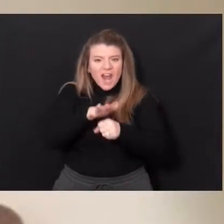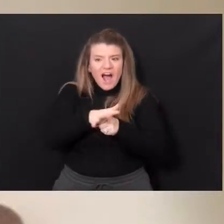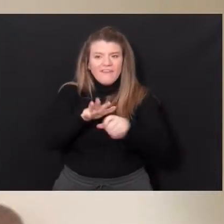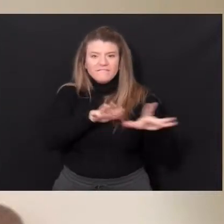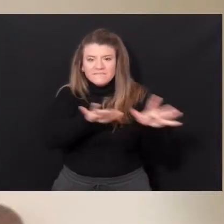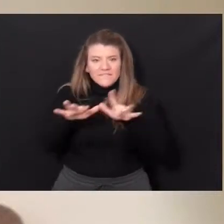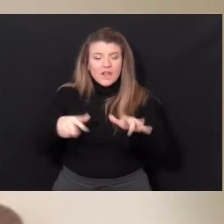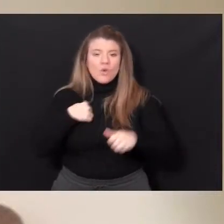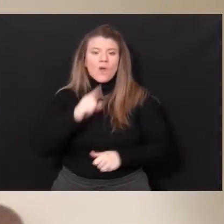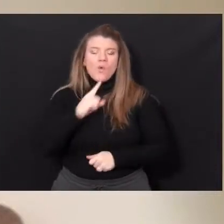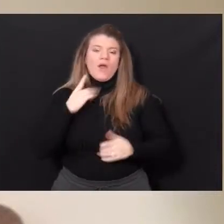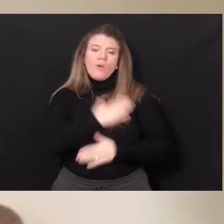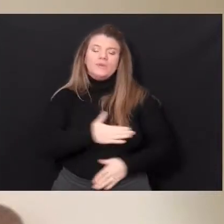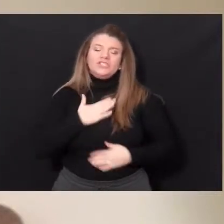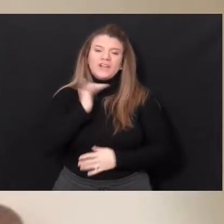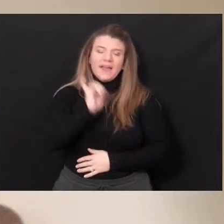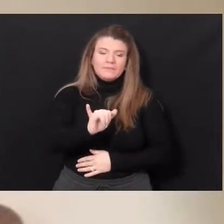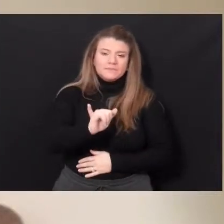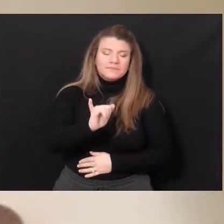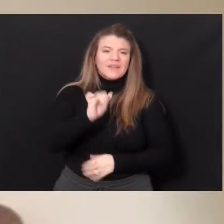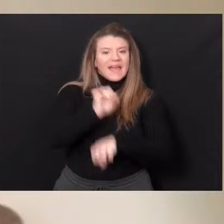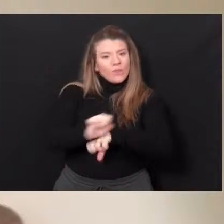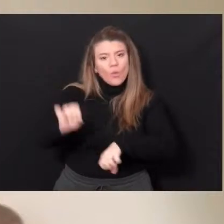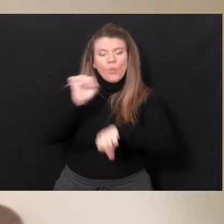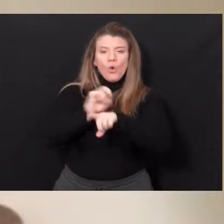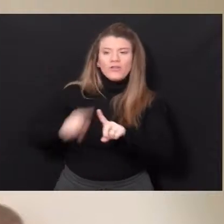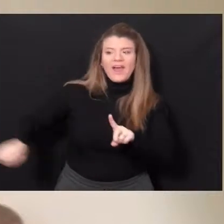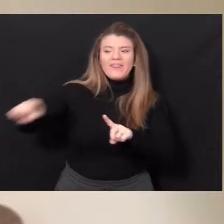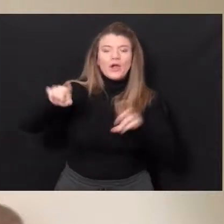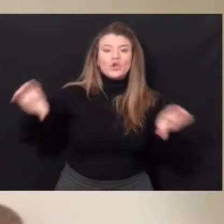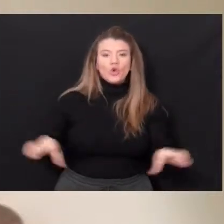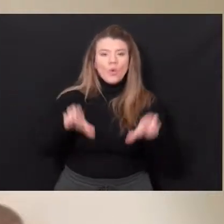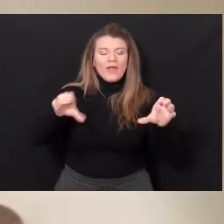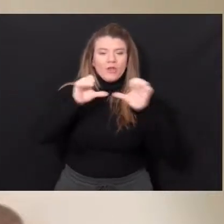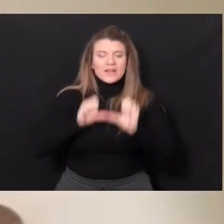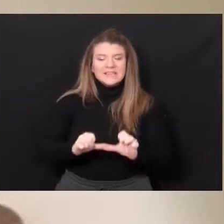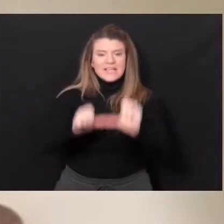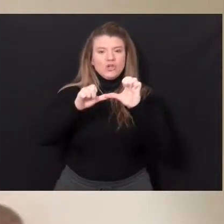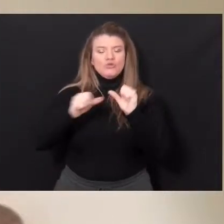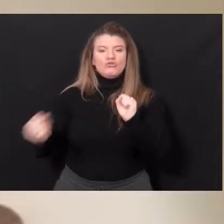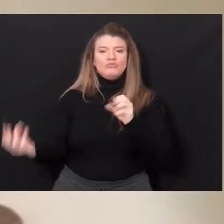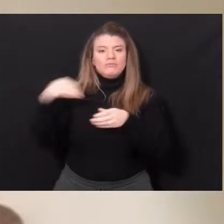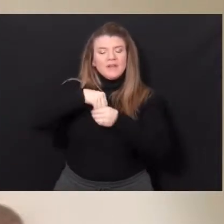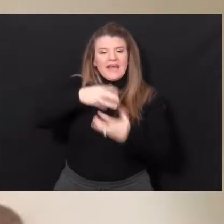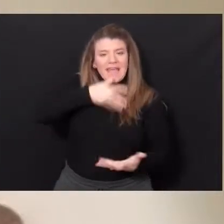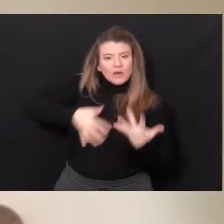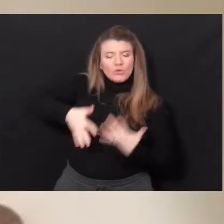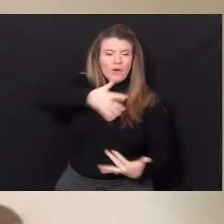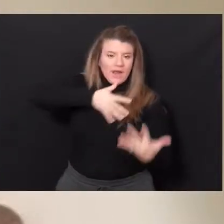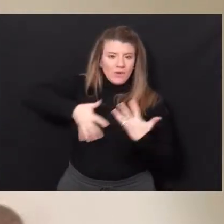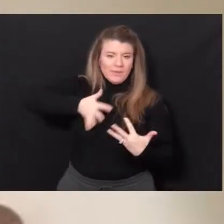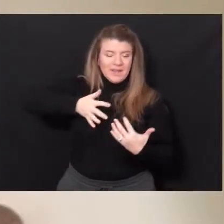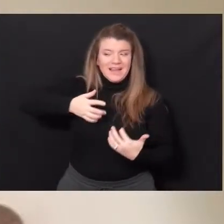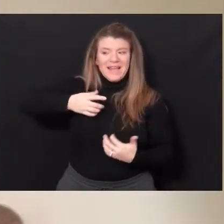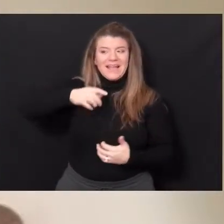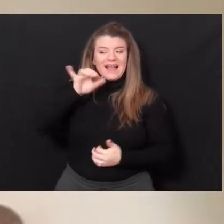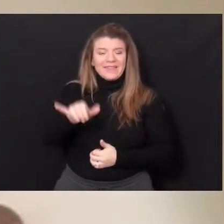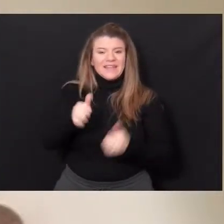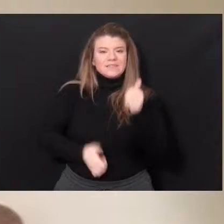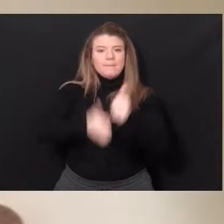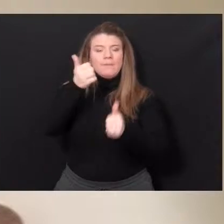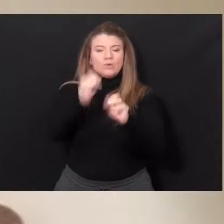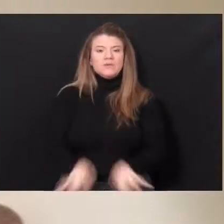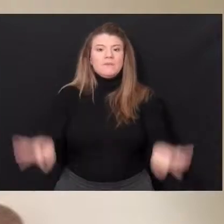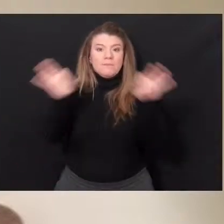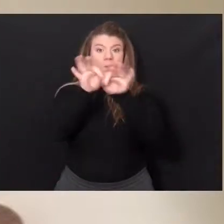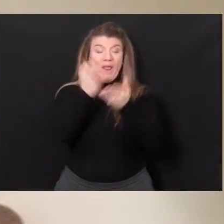that and the work that they're doing, and continue to integrate with us as is the most important